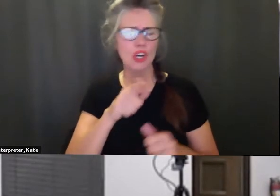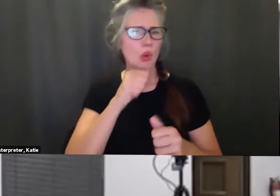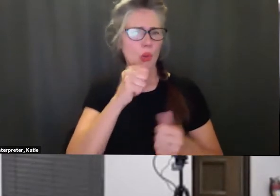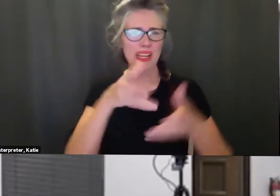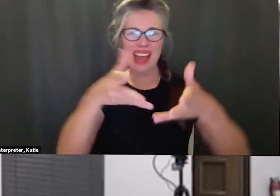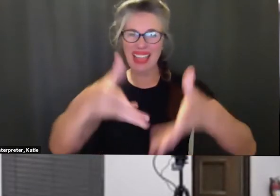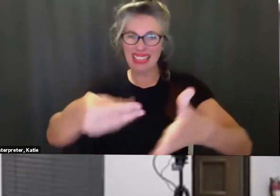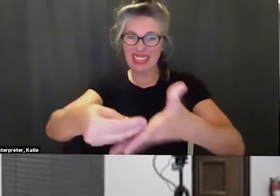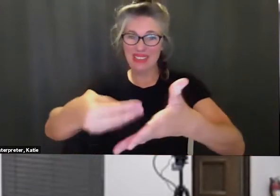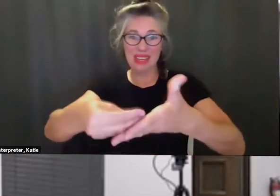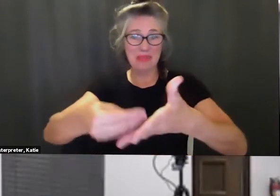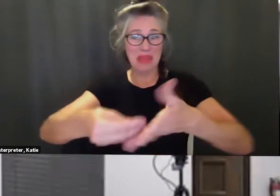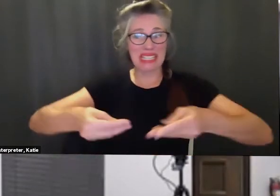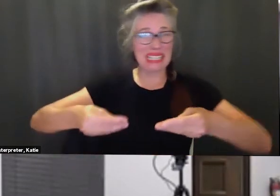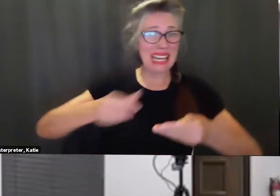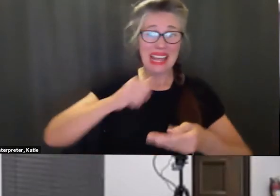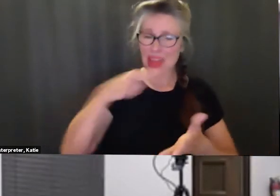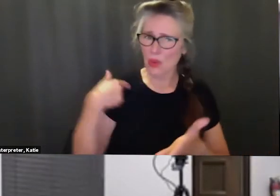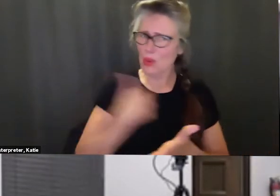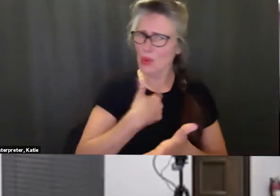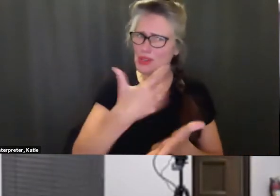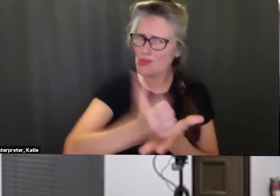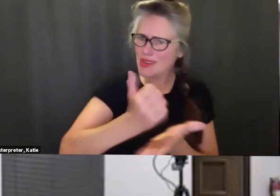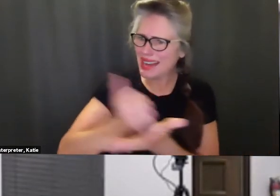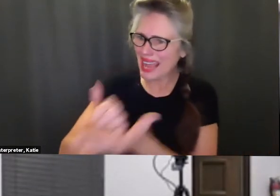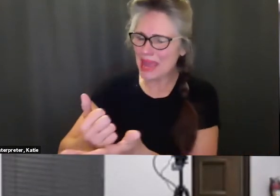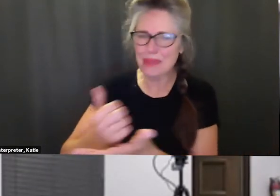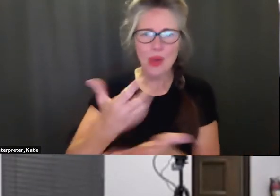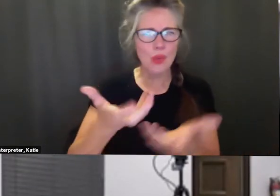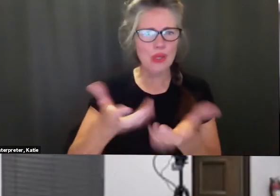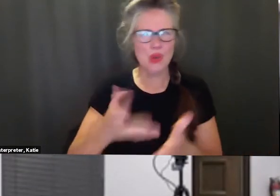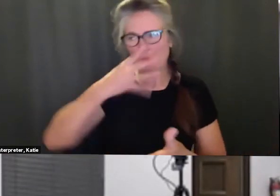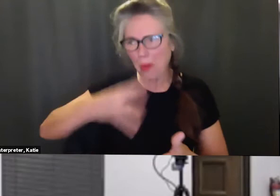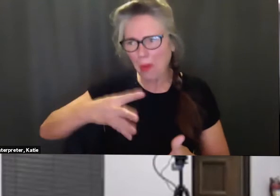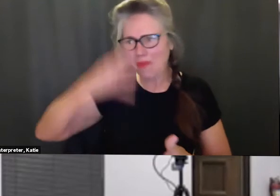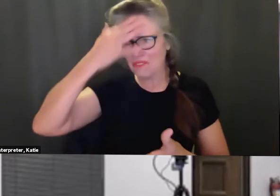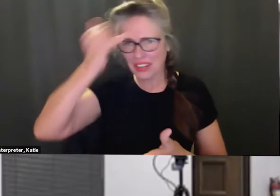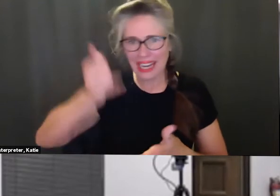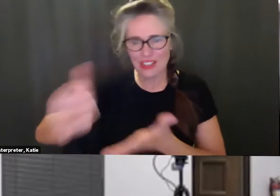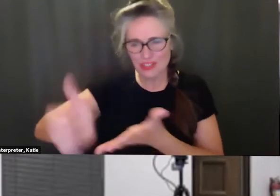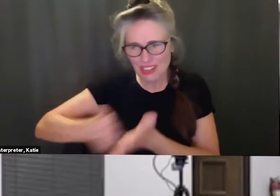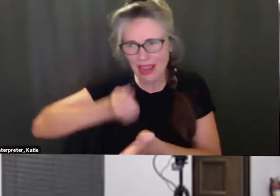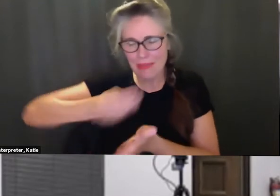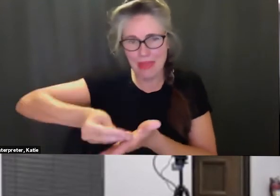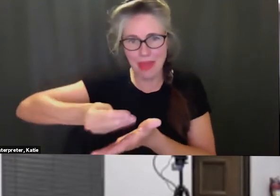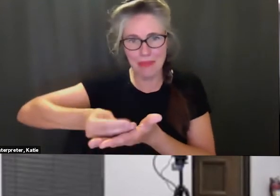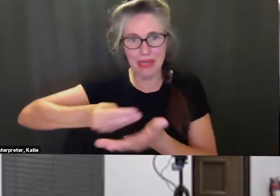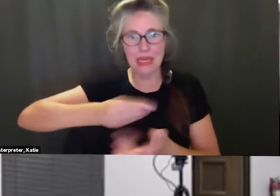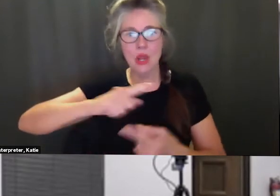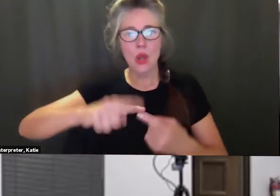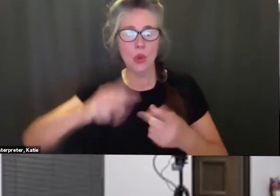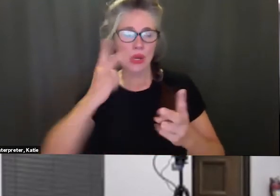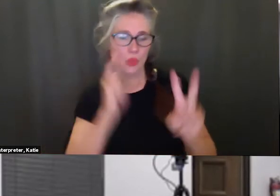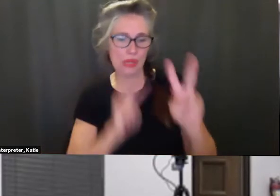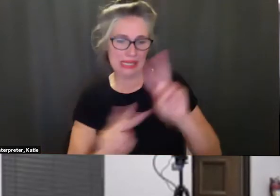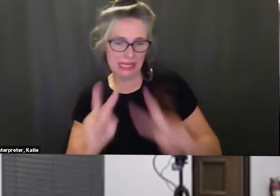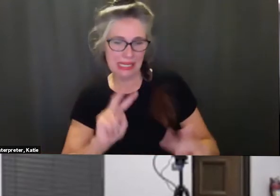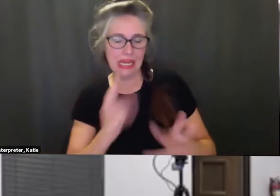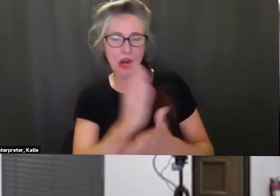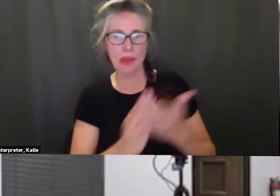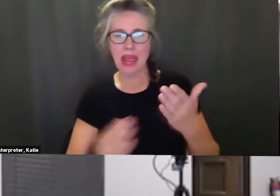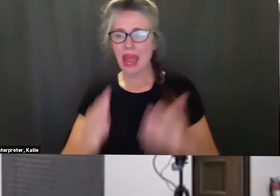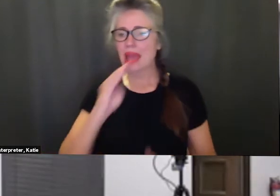table, making sure that we're claiming it, to look at it, reducing as we look at our budget, as Ms. Alvarez has